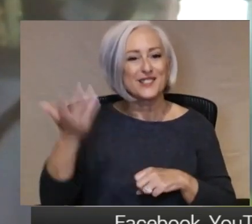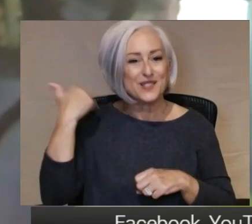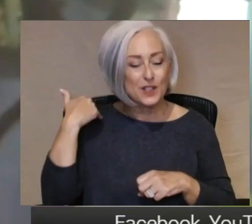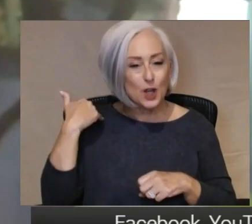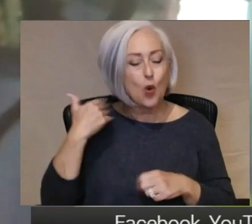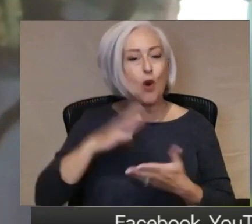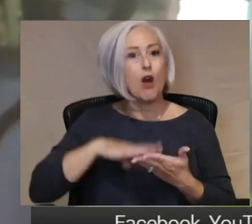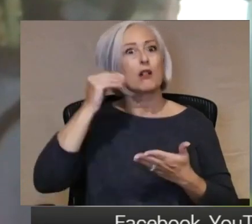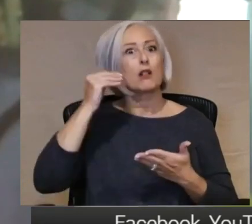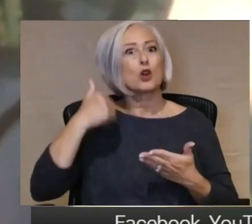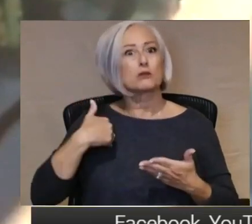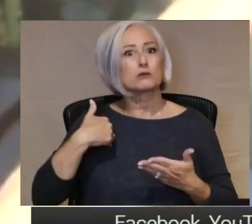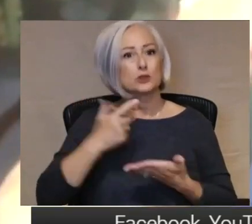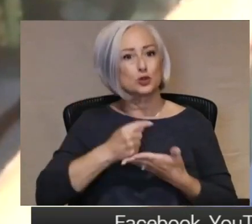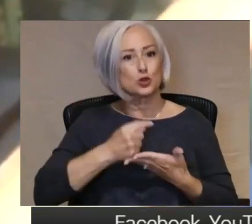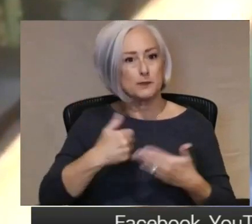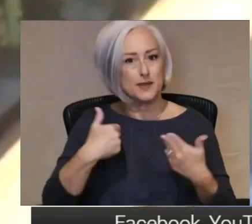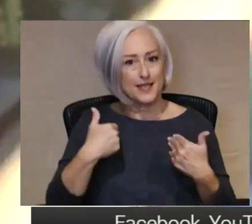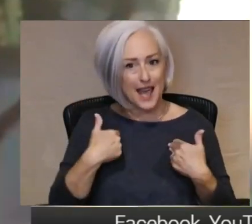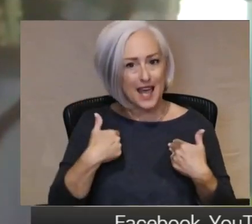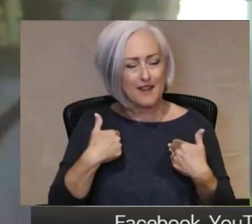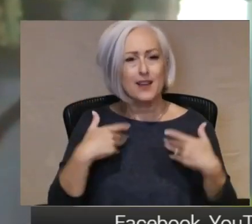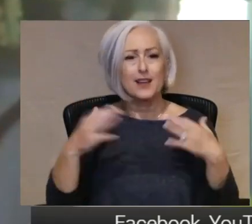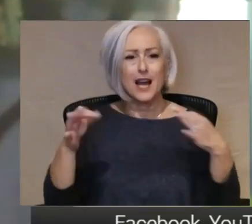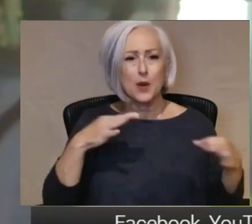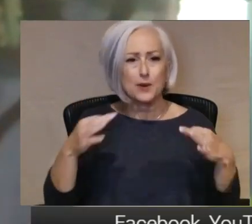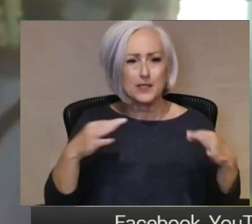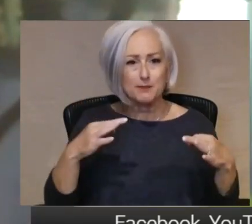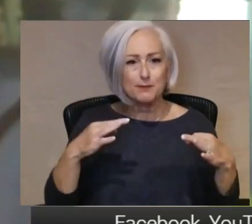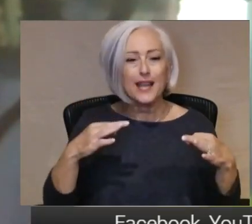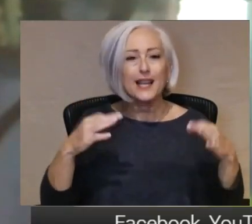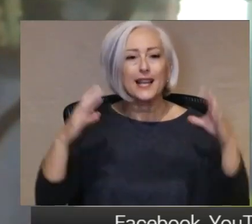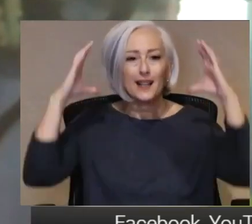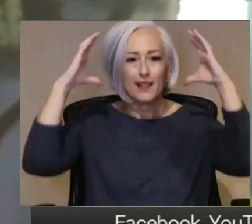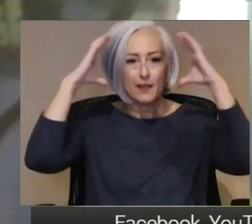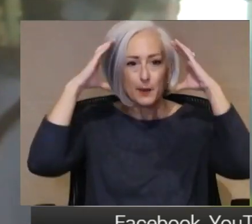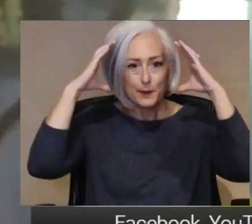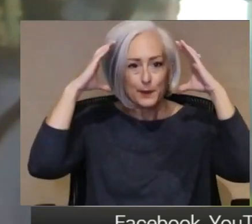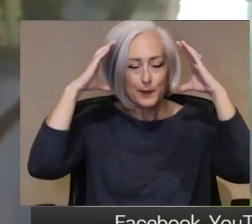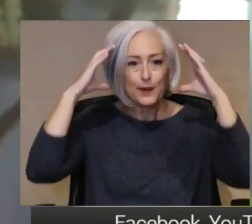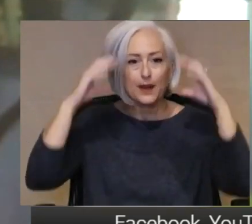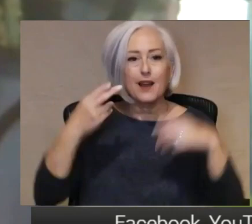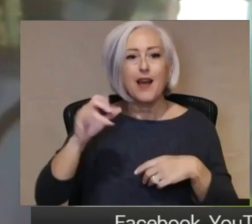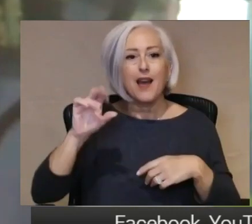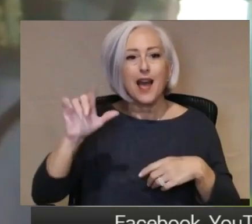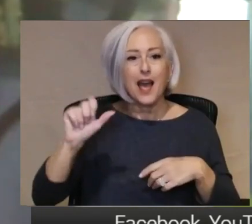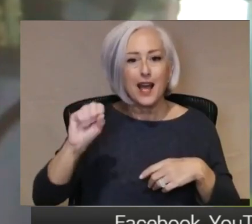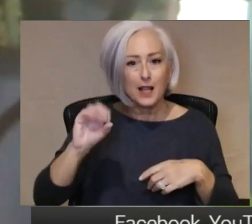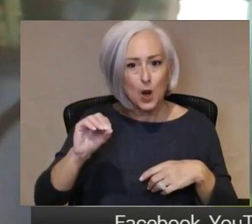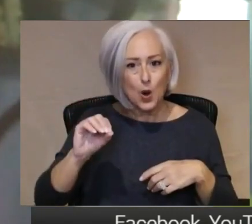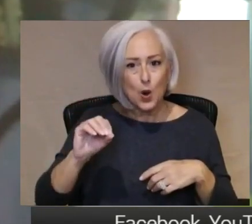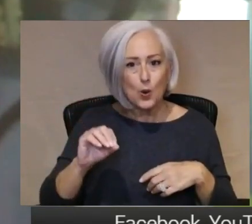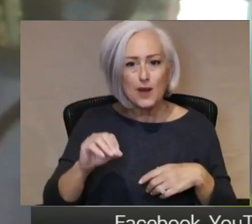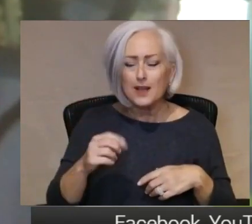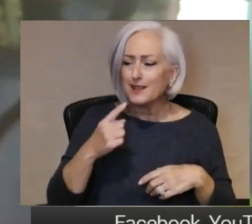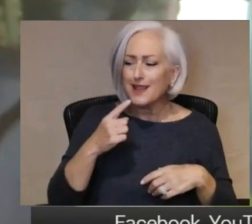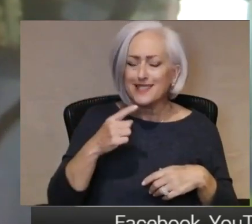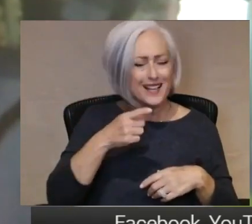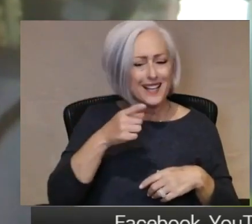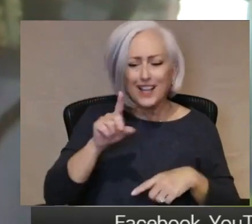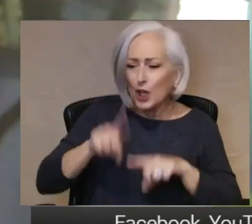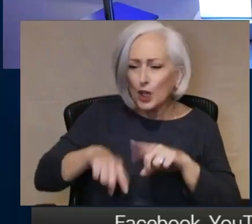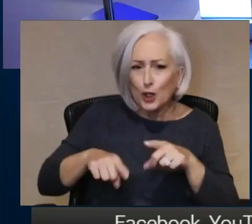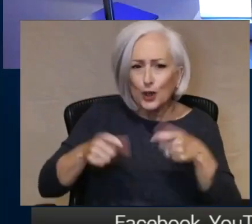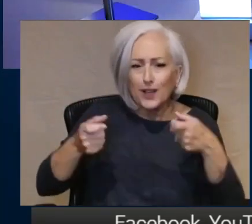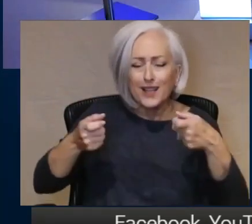this done, and I was explaining to them the halo and everything, the kids said, couldn't they have tightened the screws in your head a long time ago? I